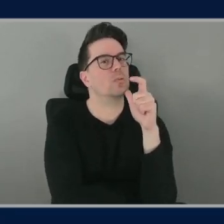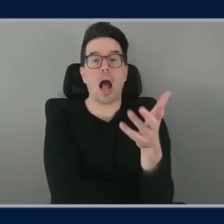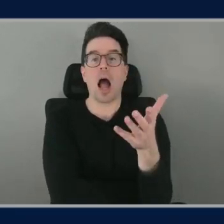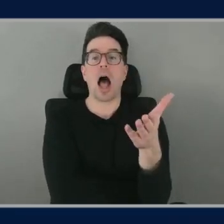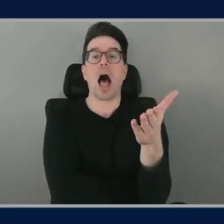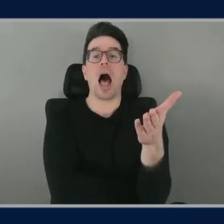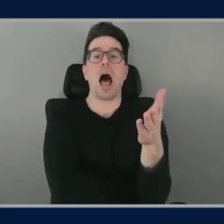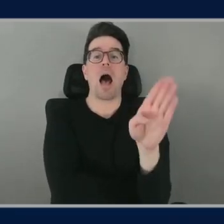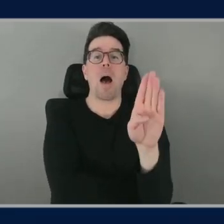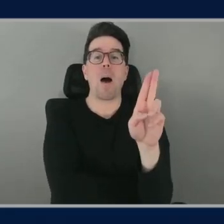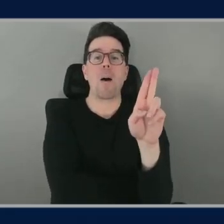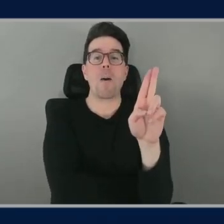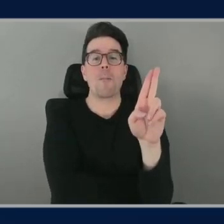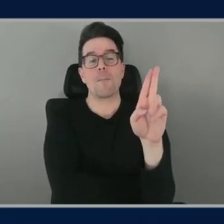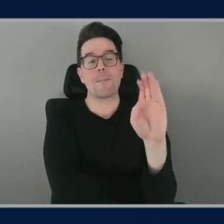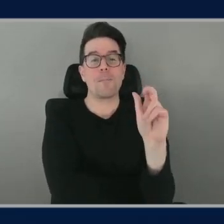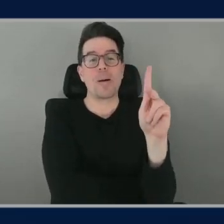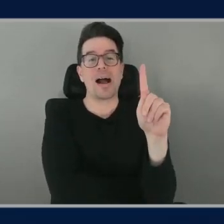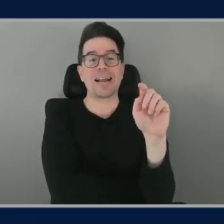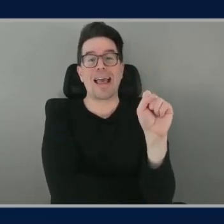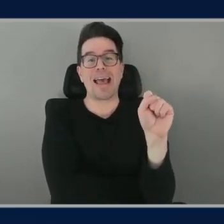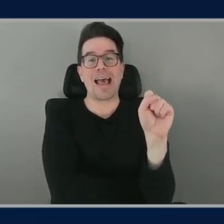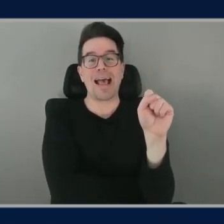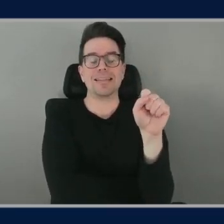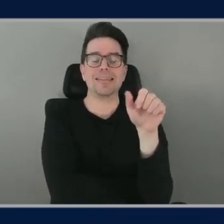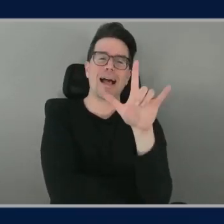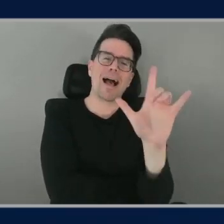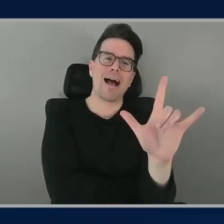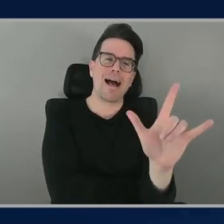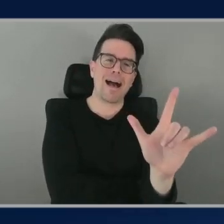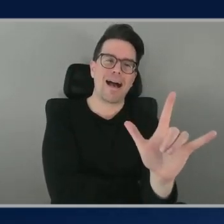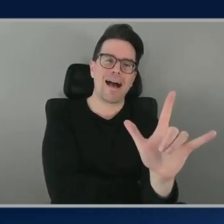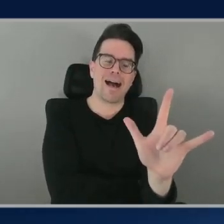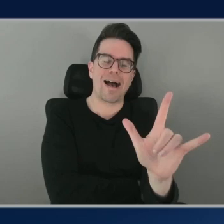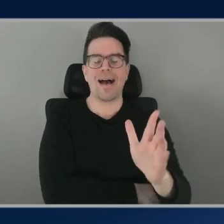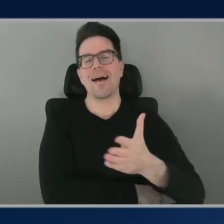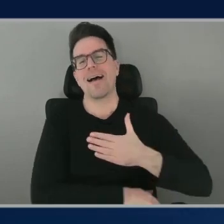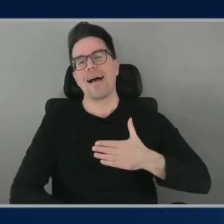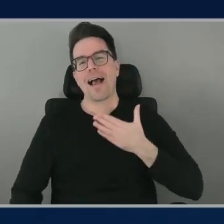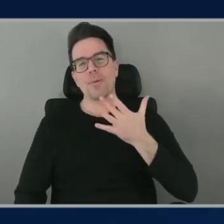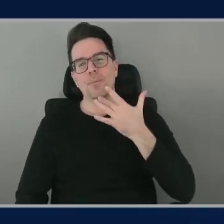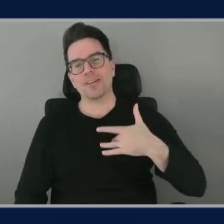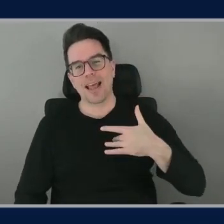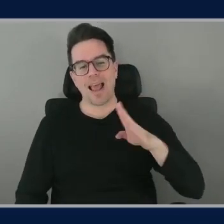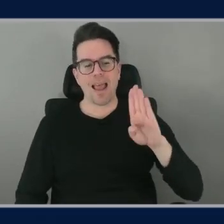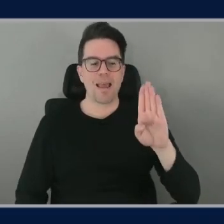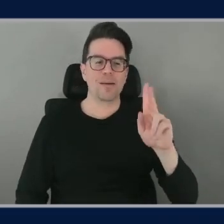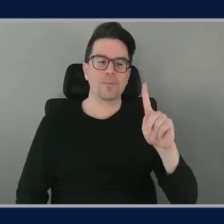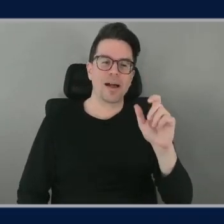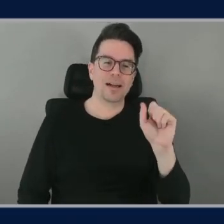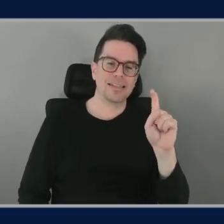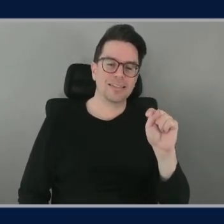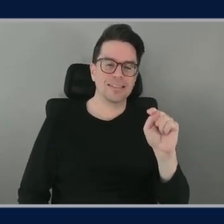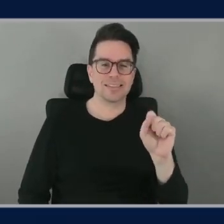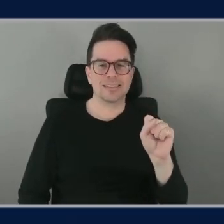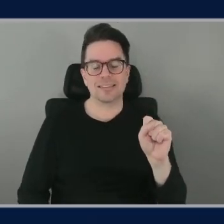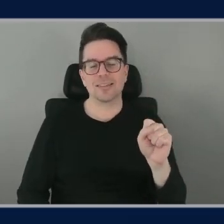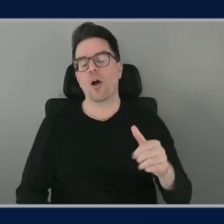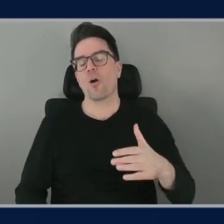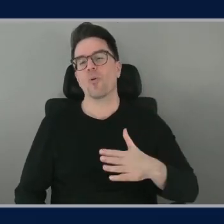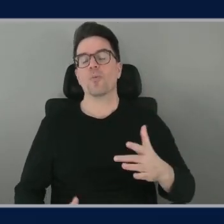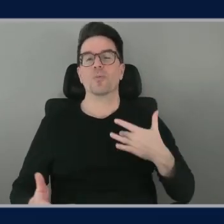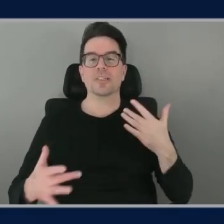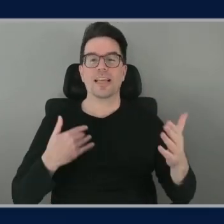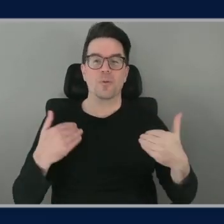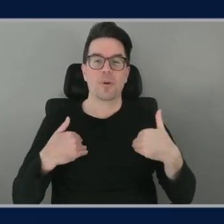Buckets. Hey, Buckets. Hello, Buckets. Happy birthday, Buckets. Happy birthday, Happy Buckets. birthday. We're so excited to have you. It is